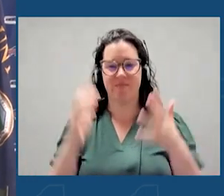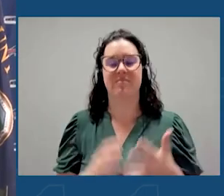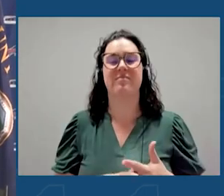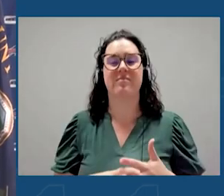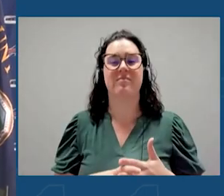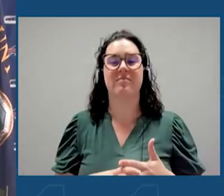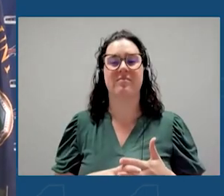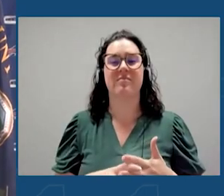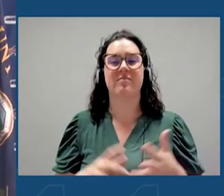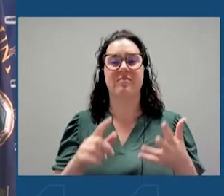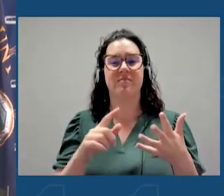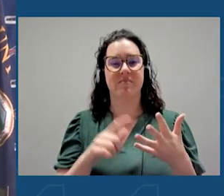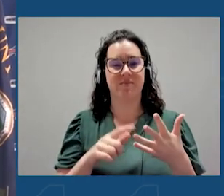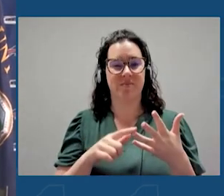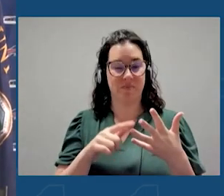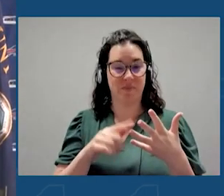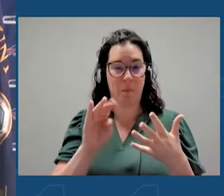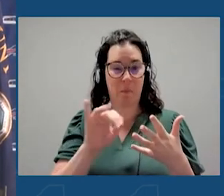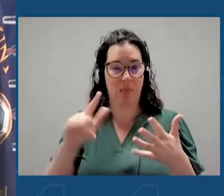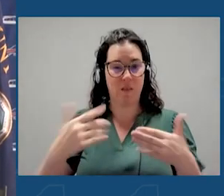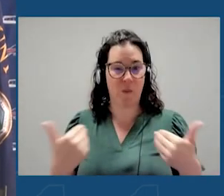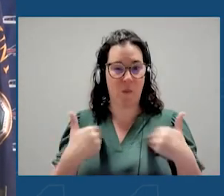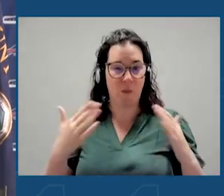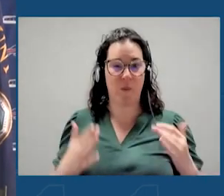Bills owner, Terry Pegula.